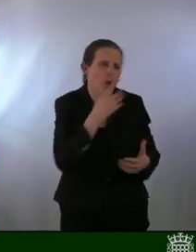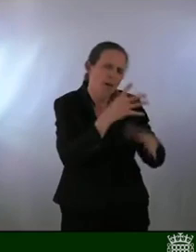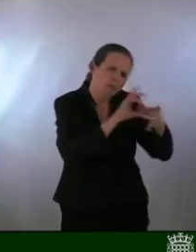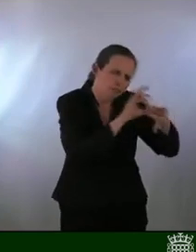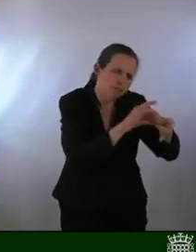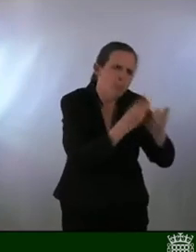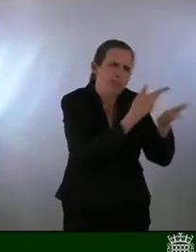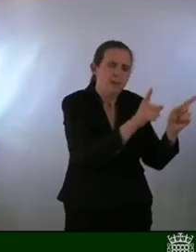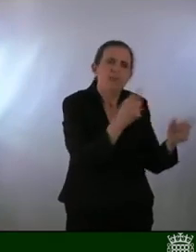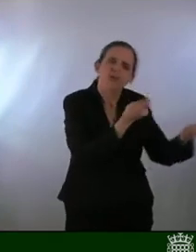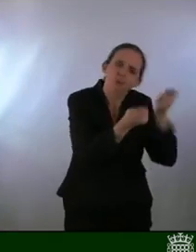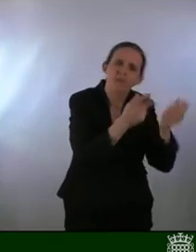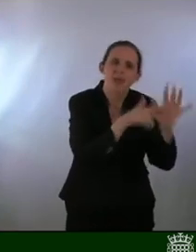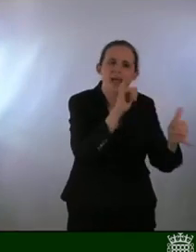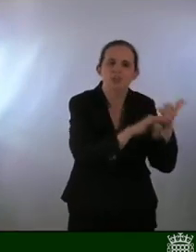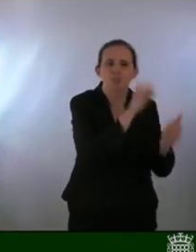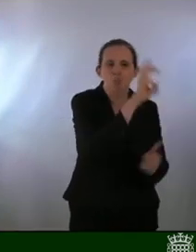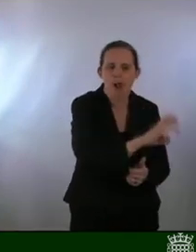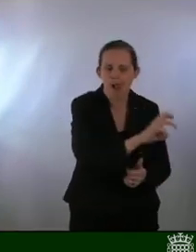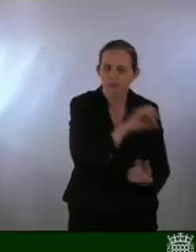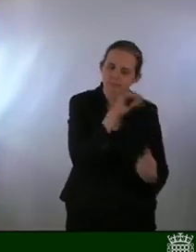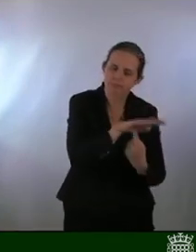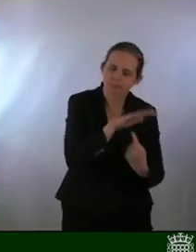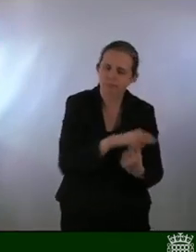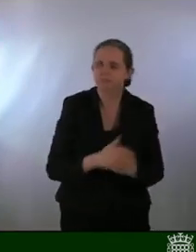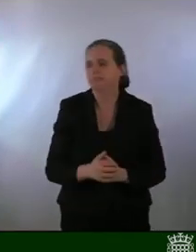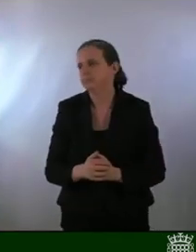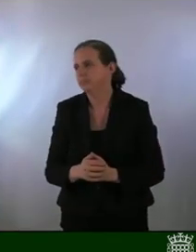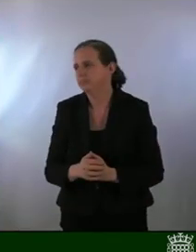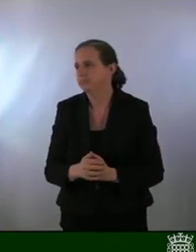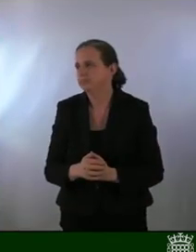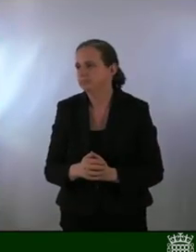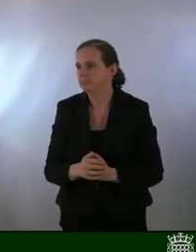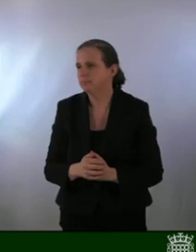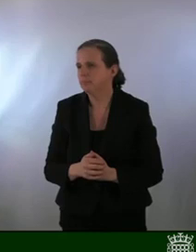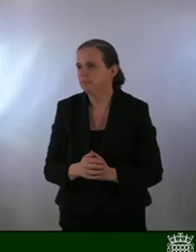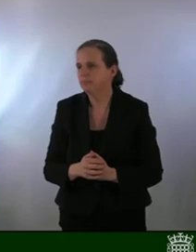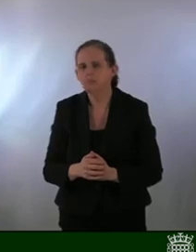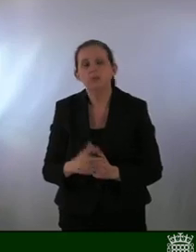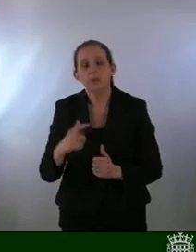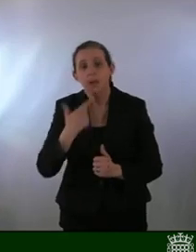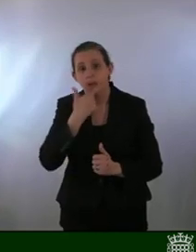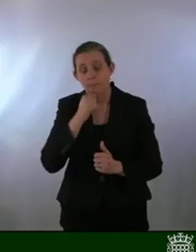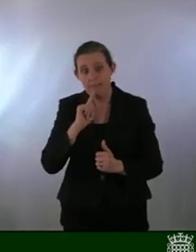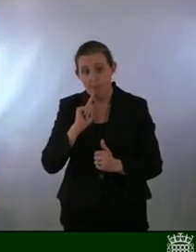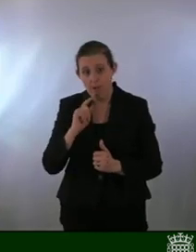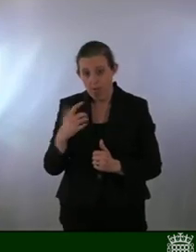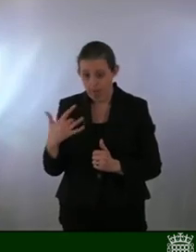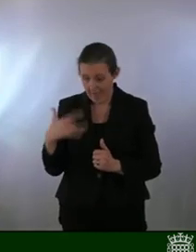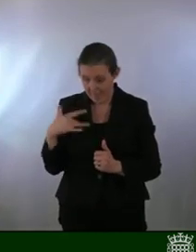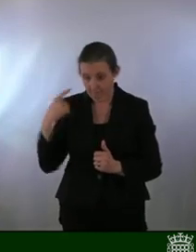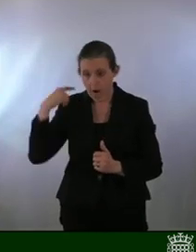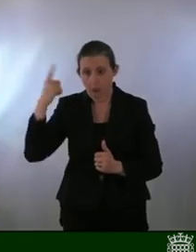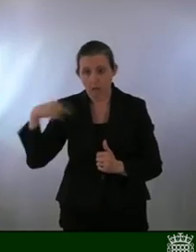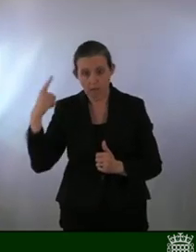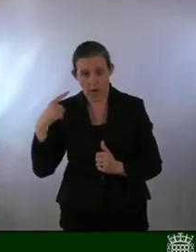Wales. Ben Lake. What consideration has the government made of the possibility that some people, especially those living in London, may, in light of today's announcement,